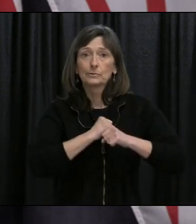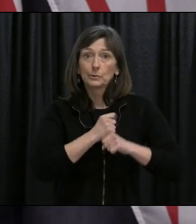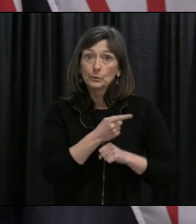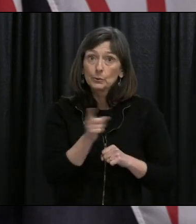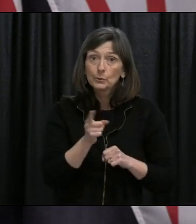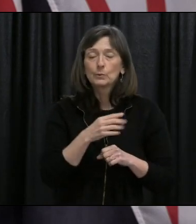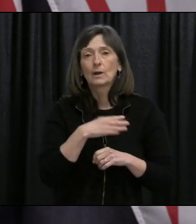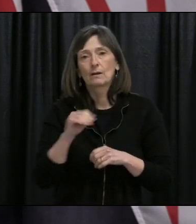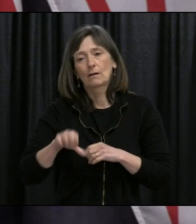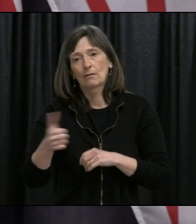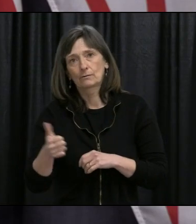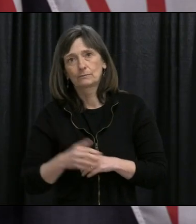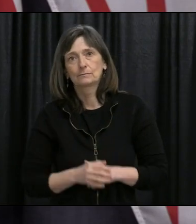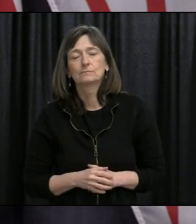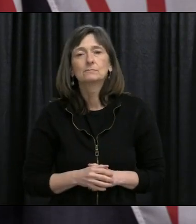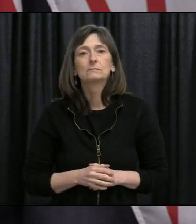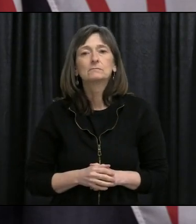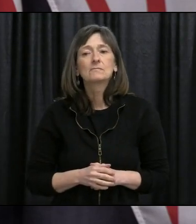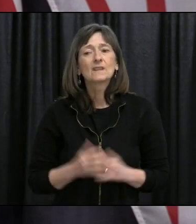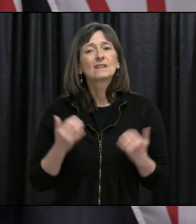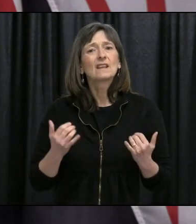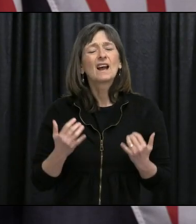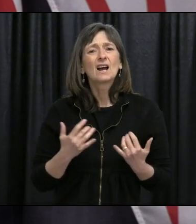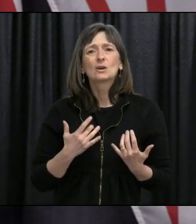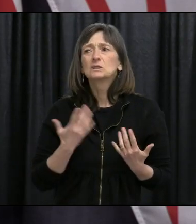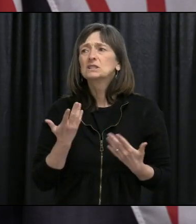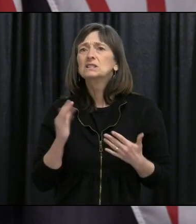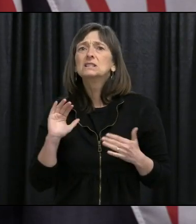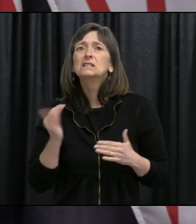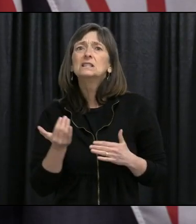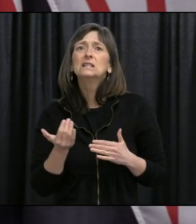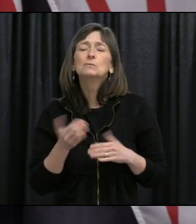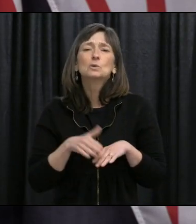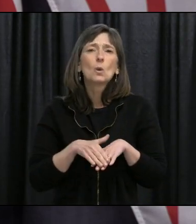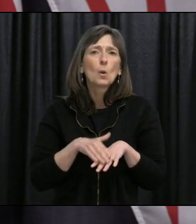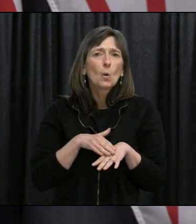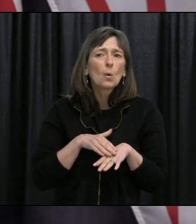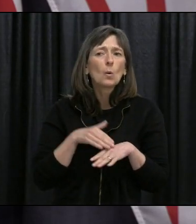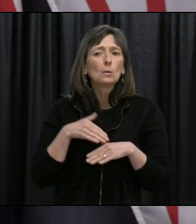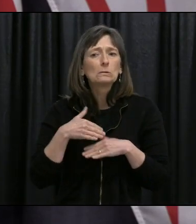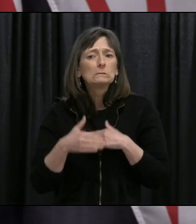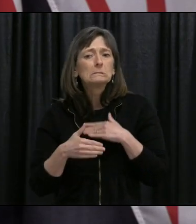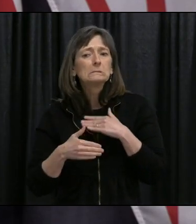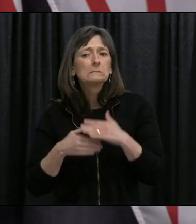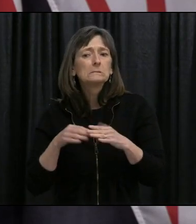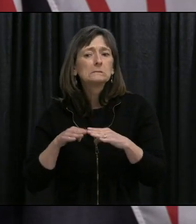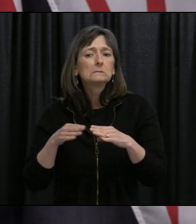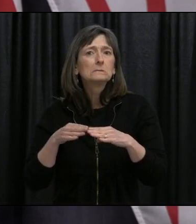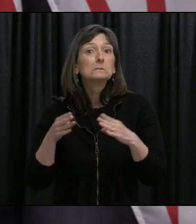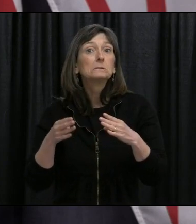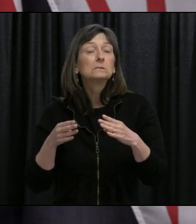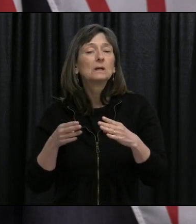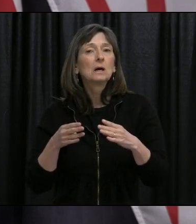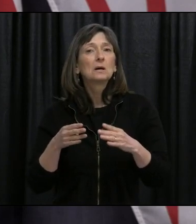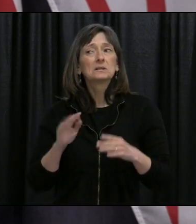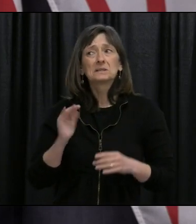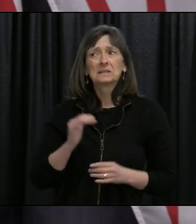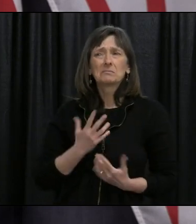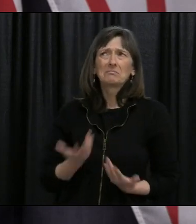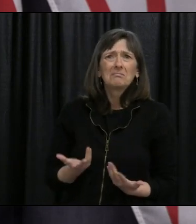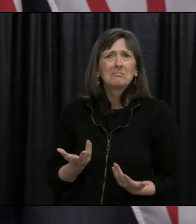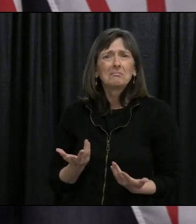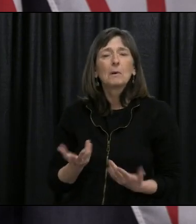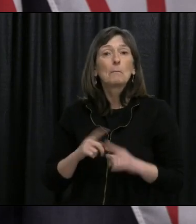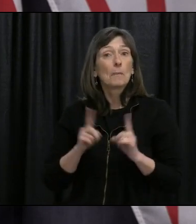others. It may not seem like it right now with our slow and deliberate approach. We have actually turned the corner on this wave of